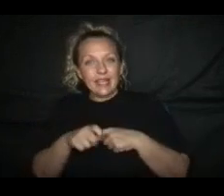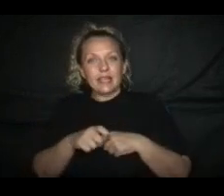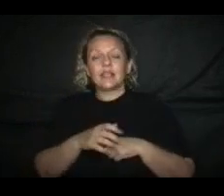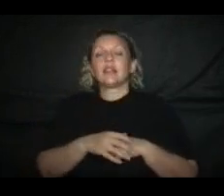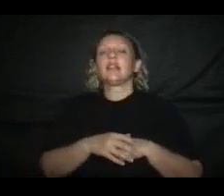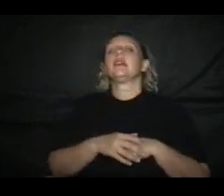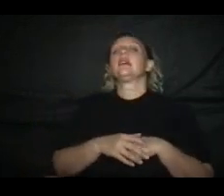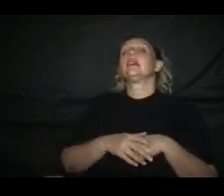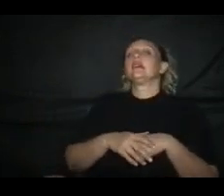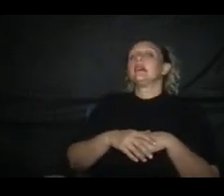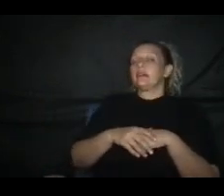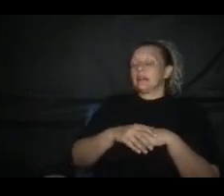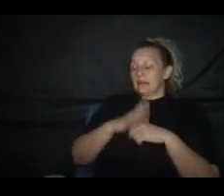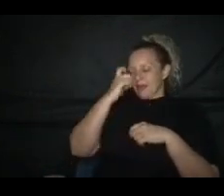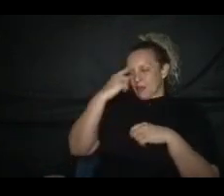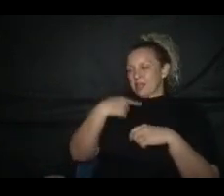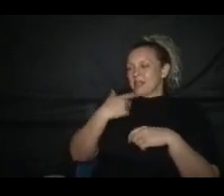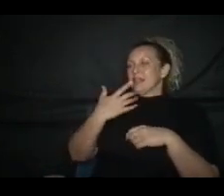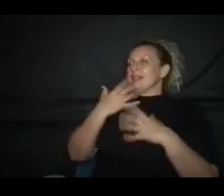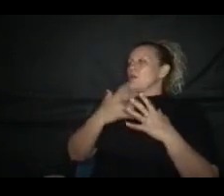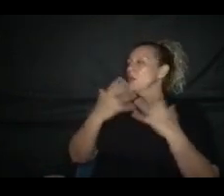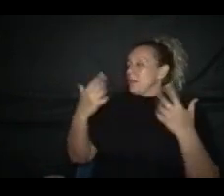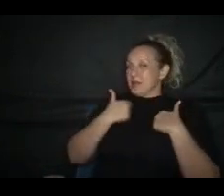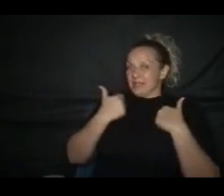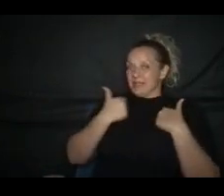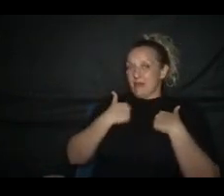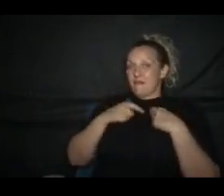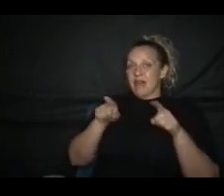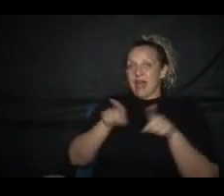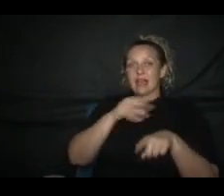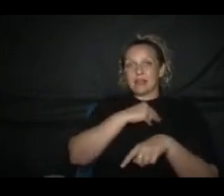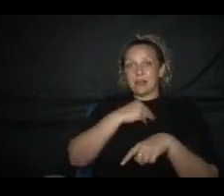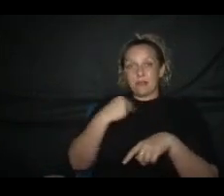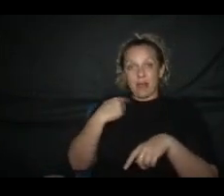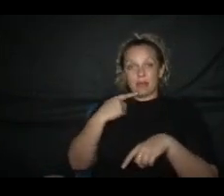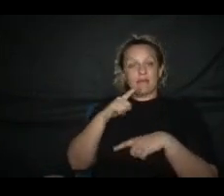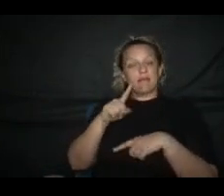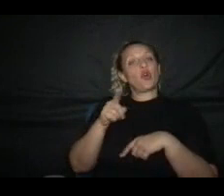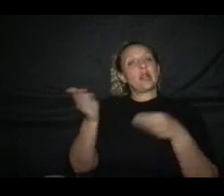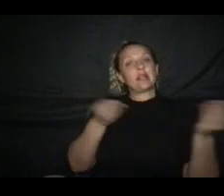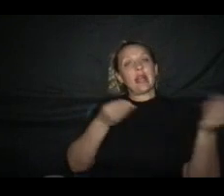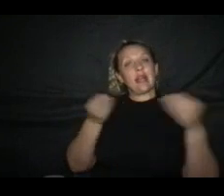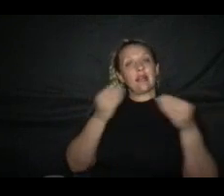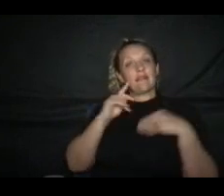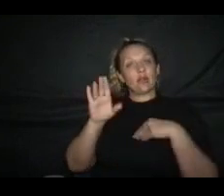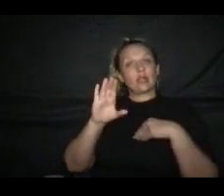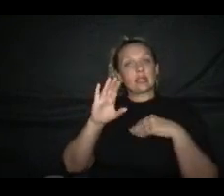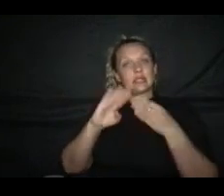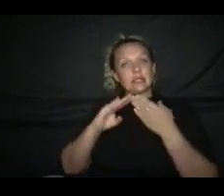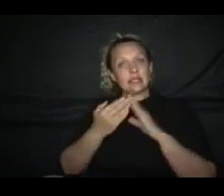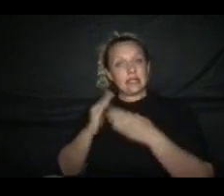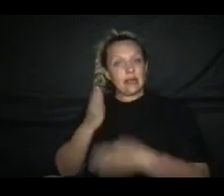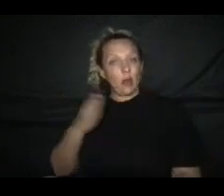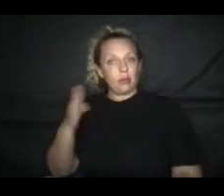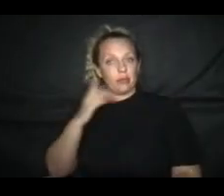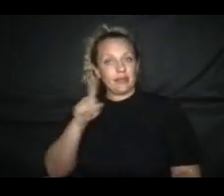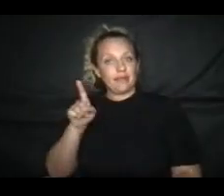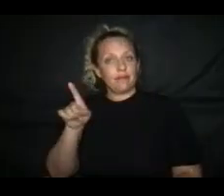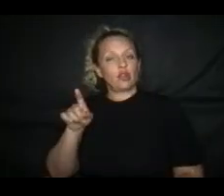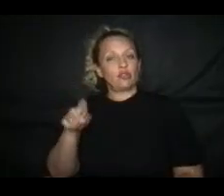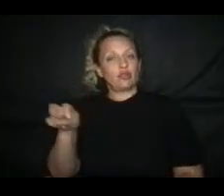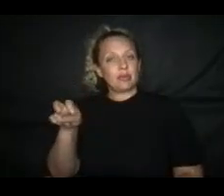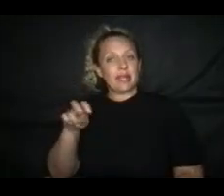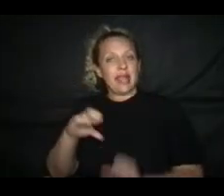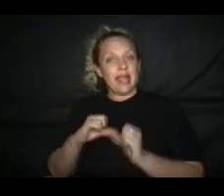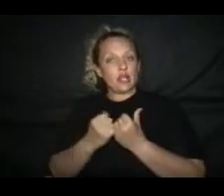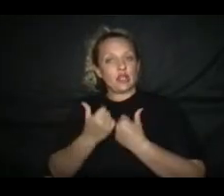Myself as the member, the delegate from the city of Boynton Beach to the Transportation Planning Agency for Palm Beach County,